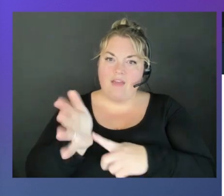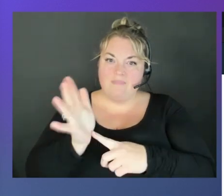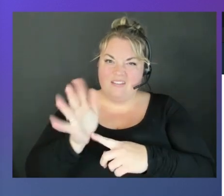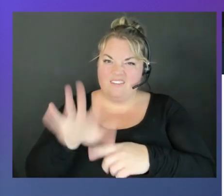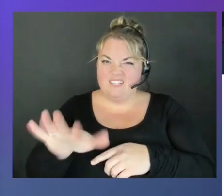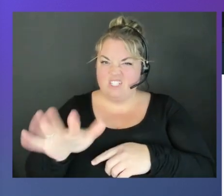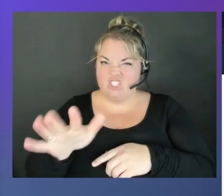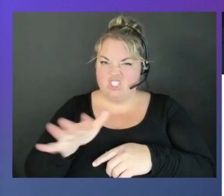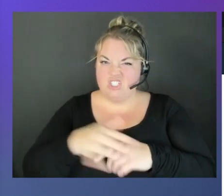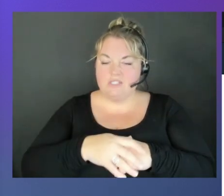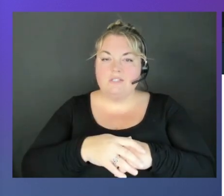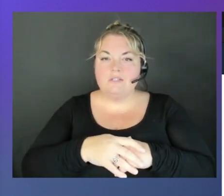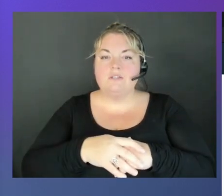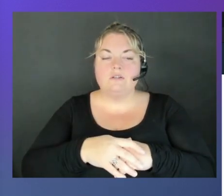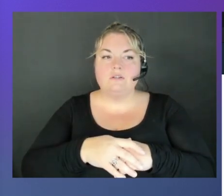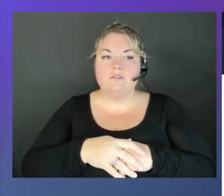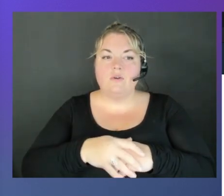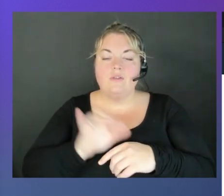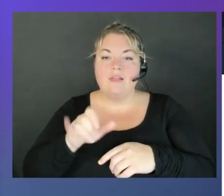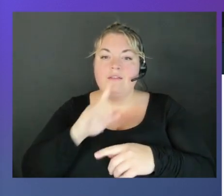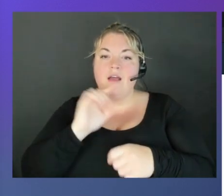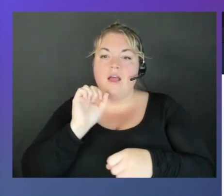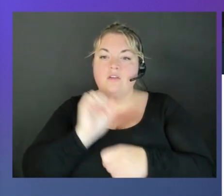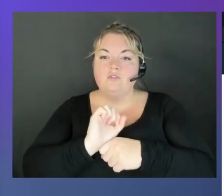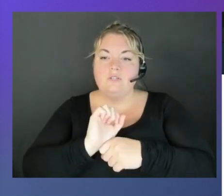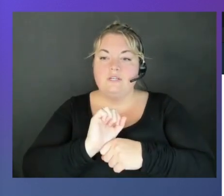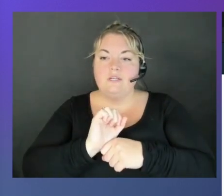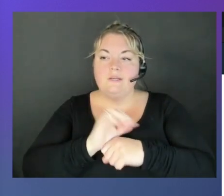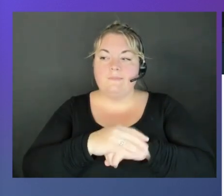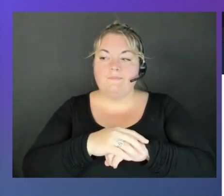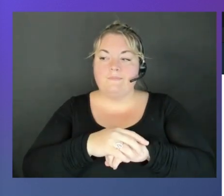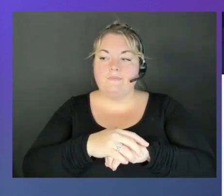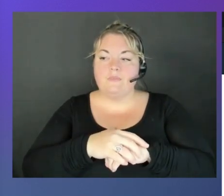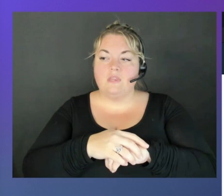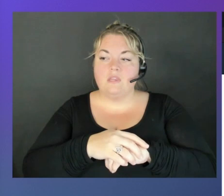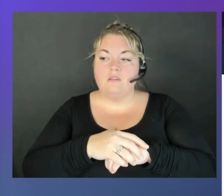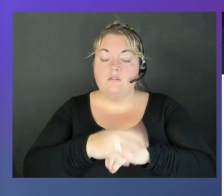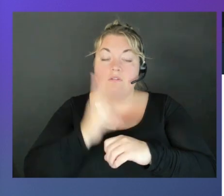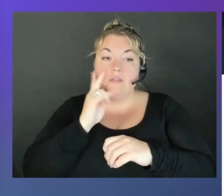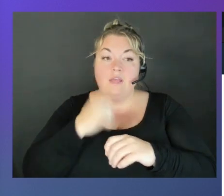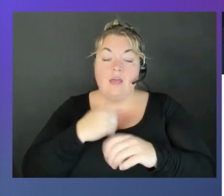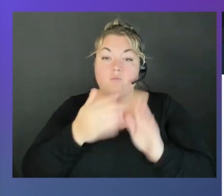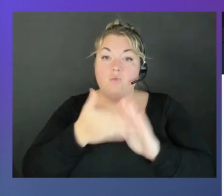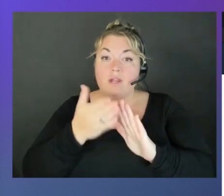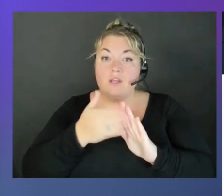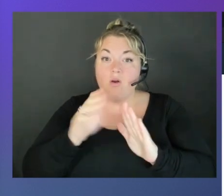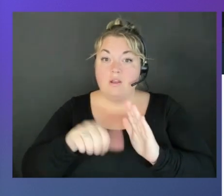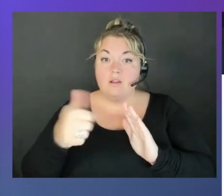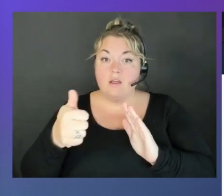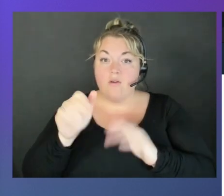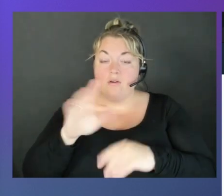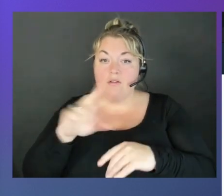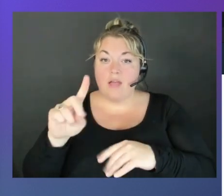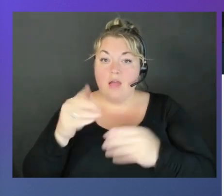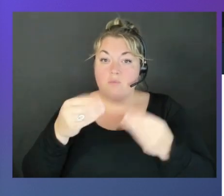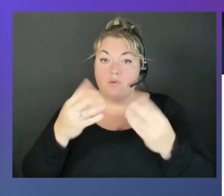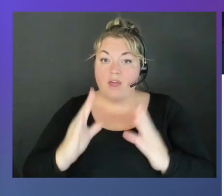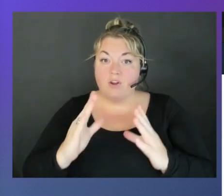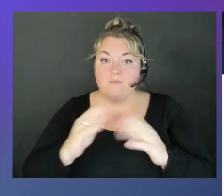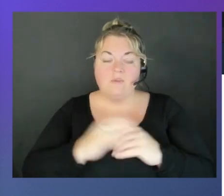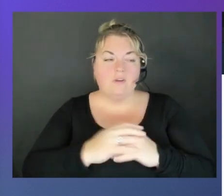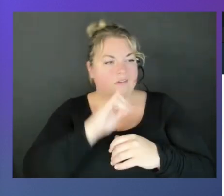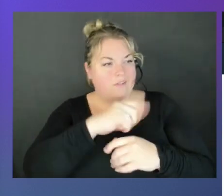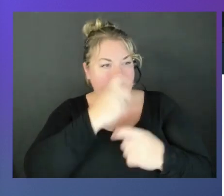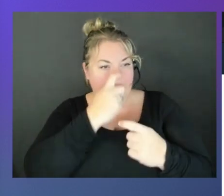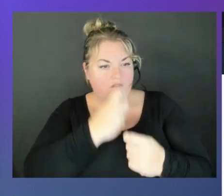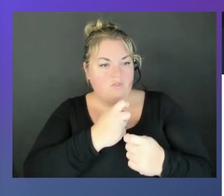don't know. So this is actually VM running another cloud provider. You know, that's interesting.